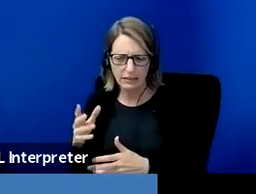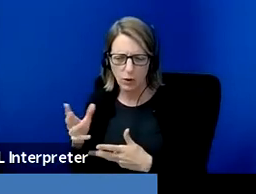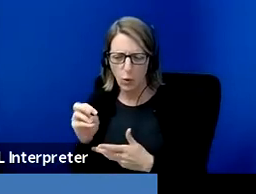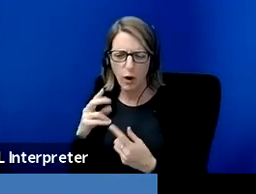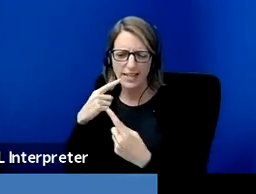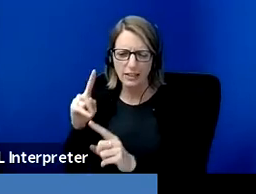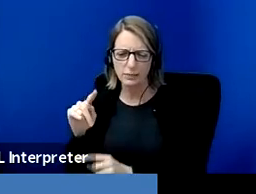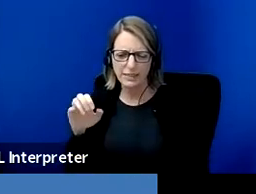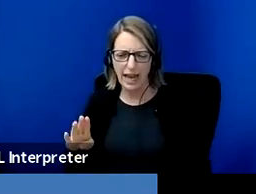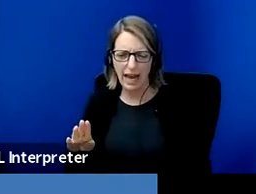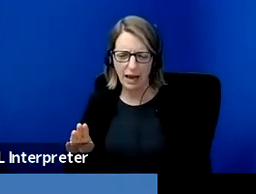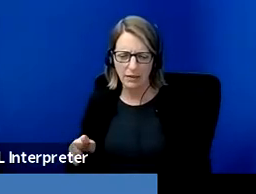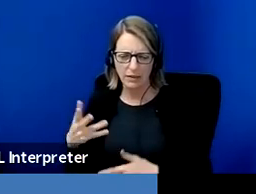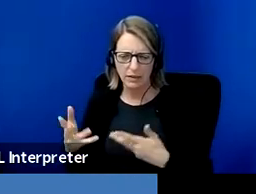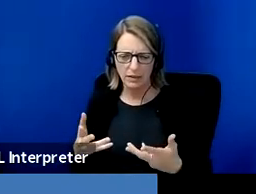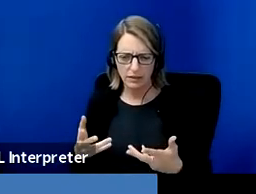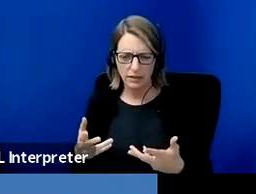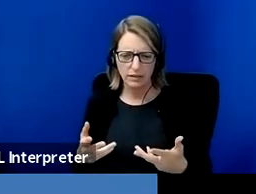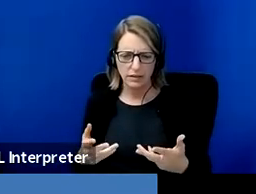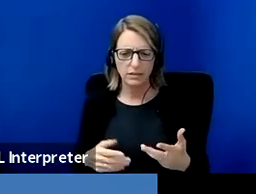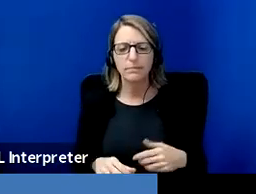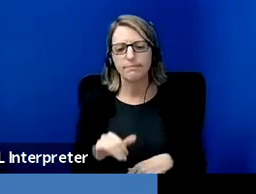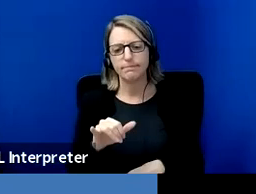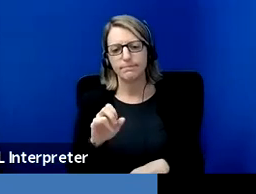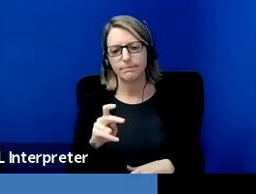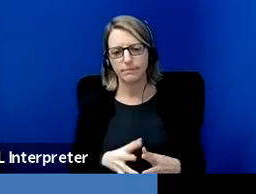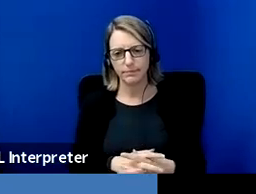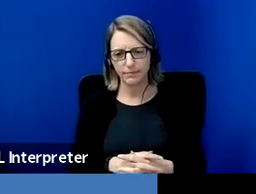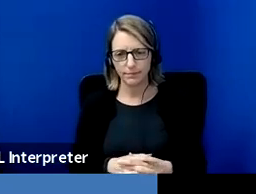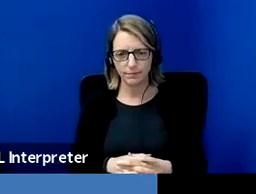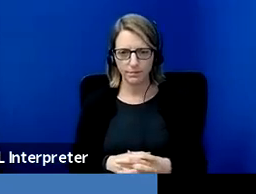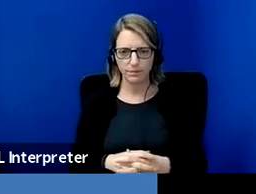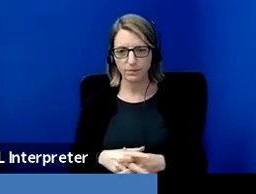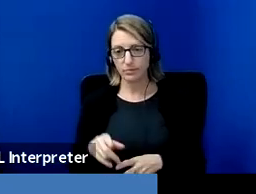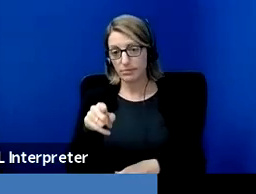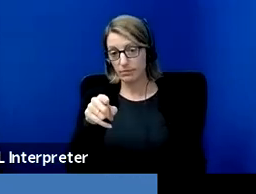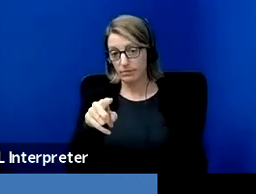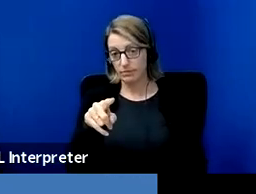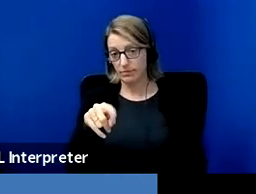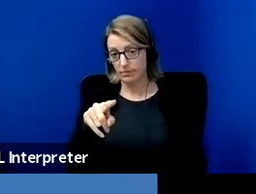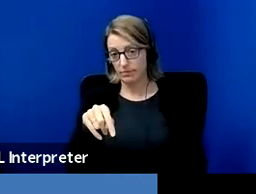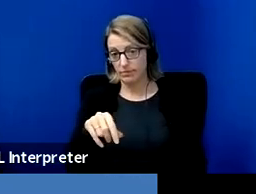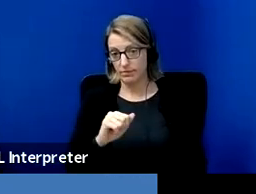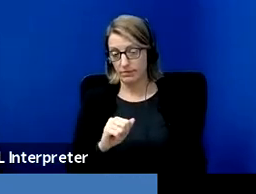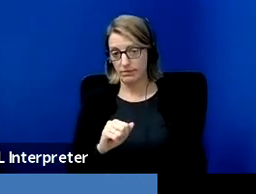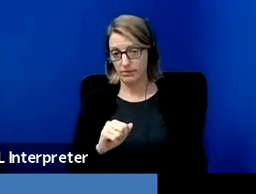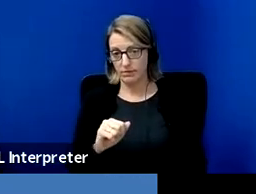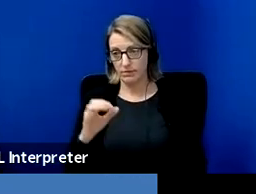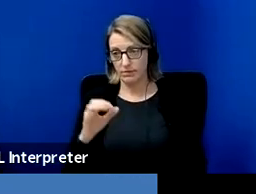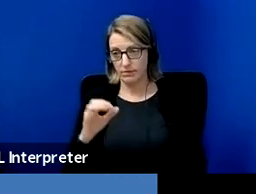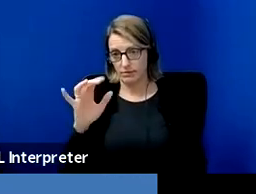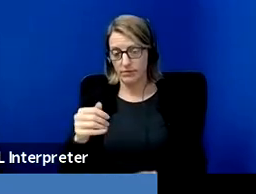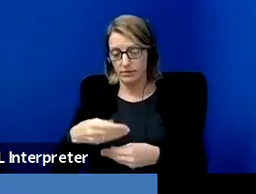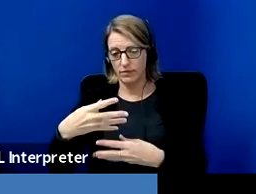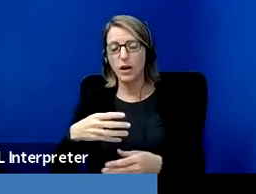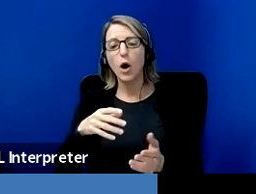So the green add button. Yep. So right here, this is where it's supposed to post student work to their